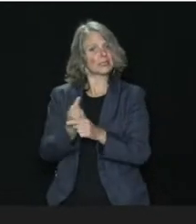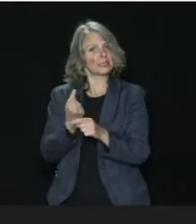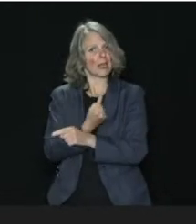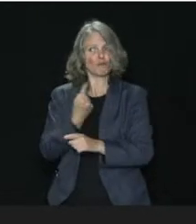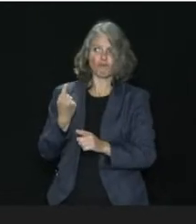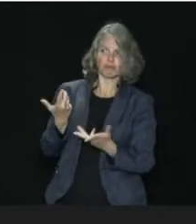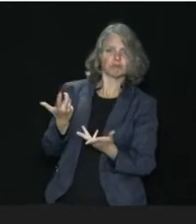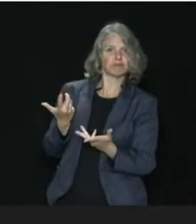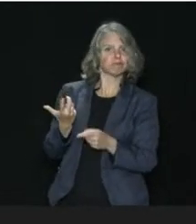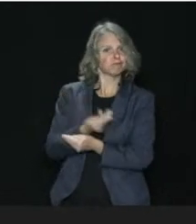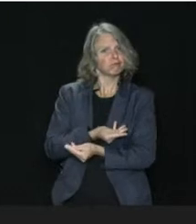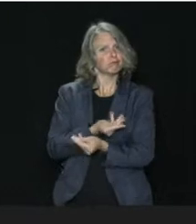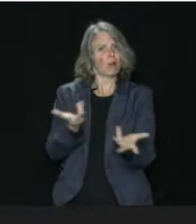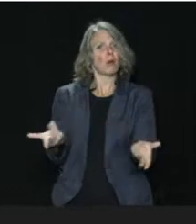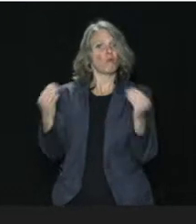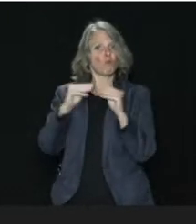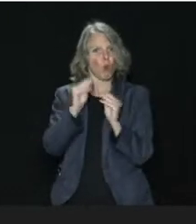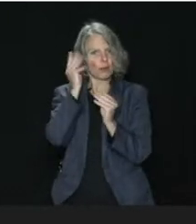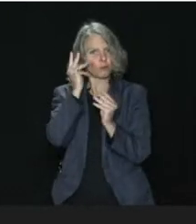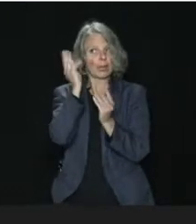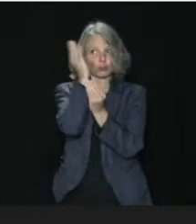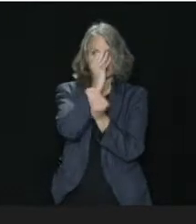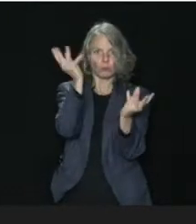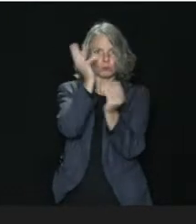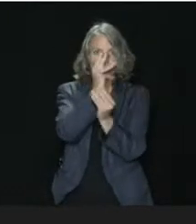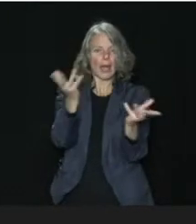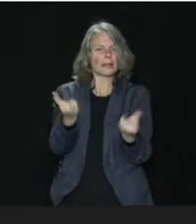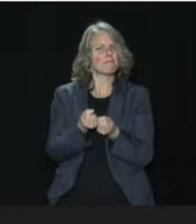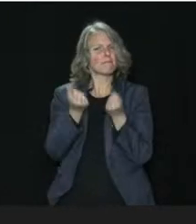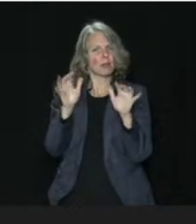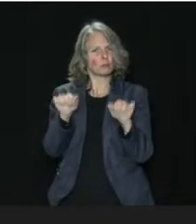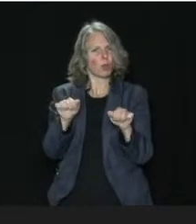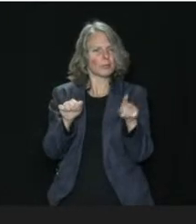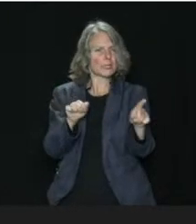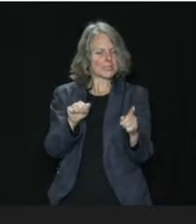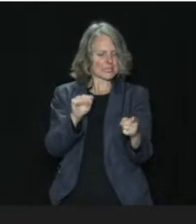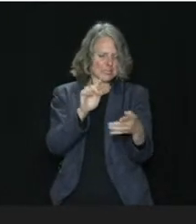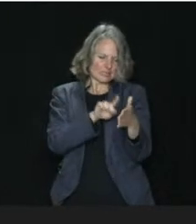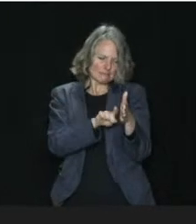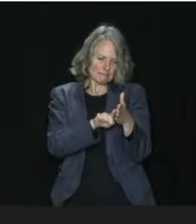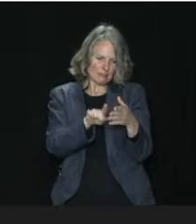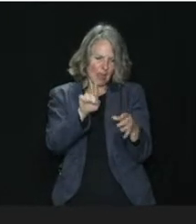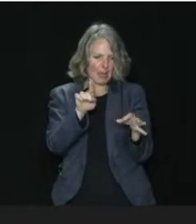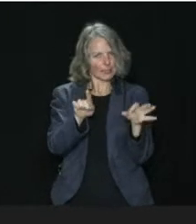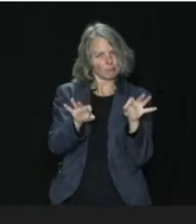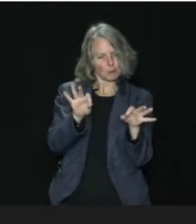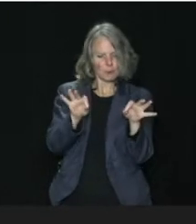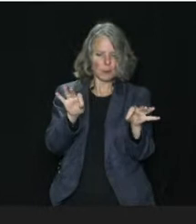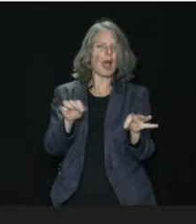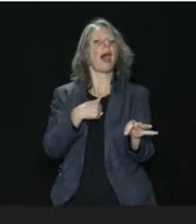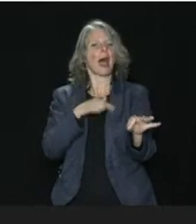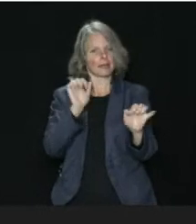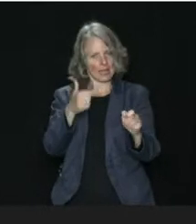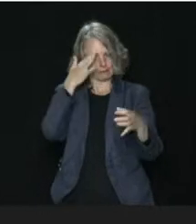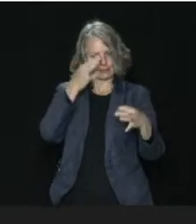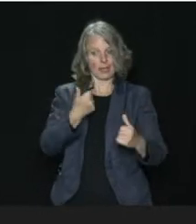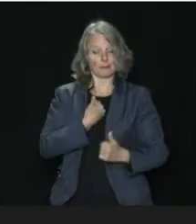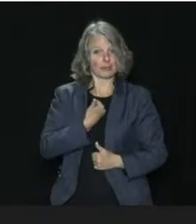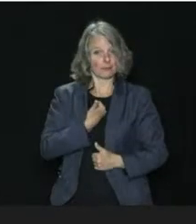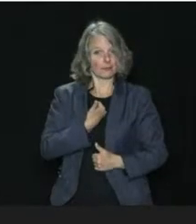provide people with as much information as possible so that they can make an informed choice. But if you're living